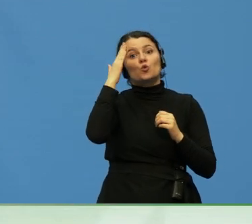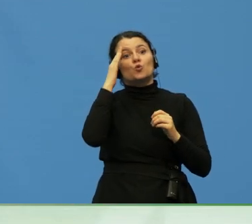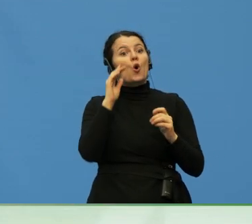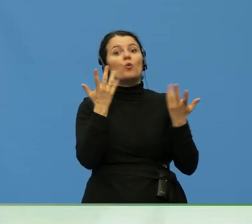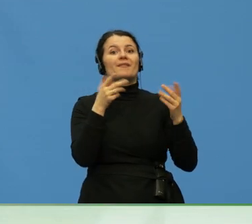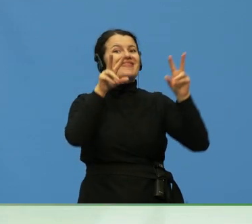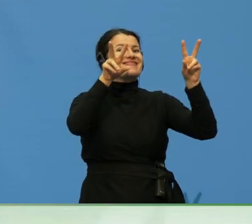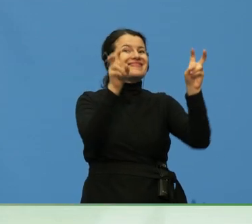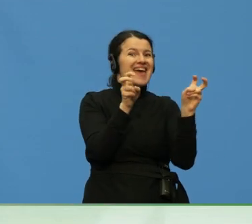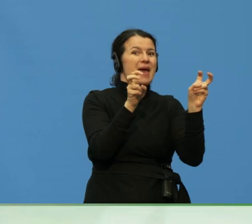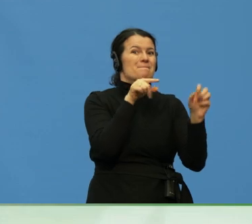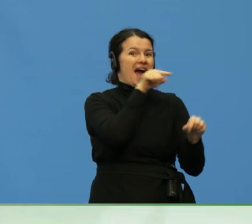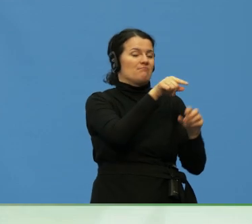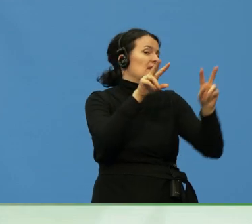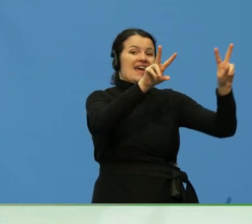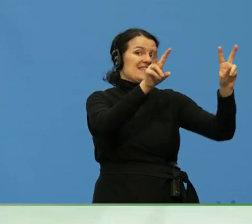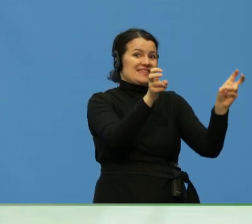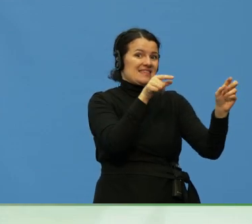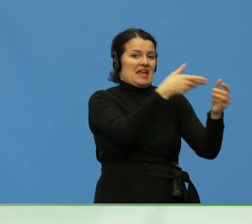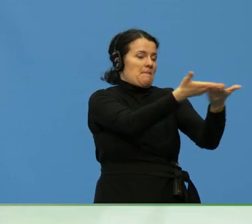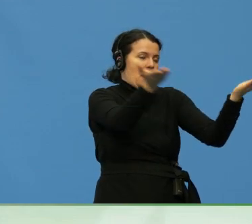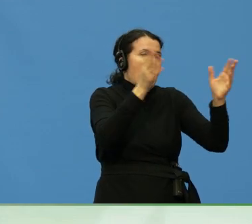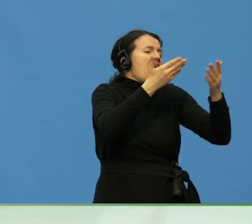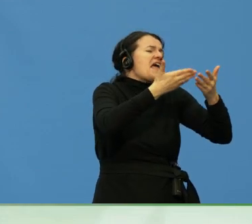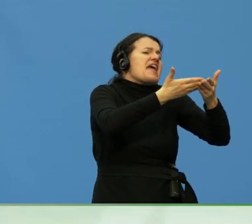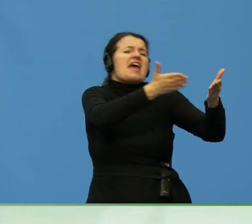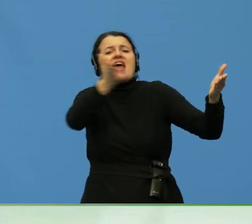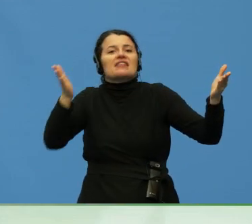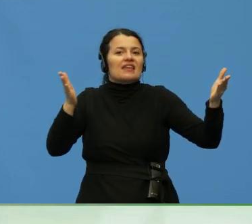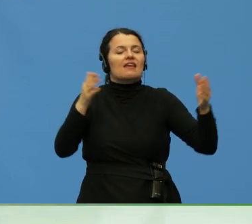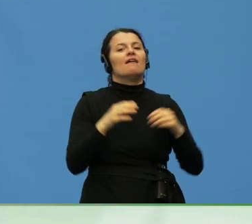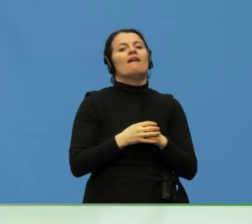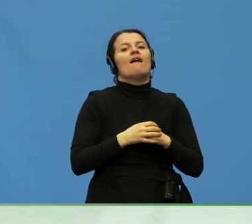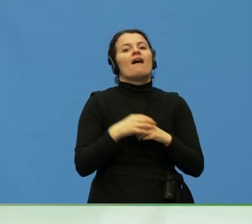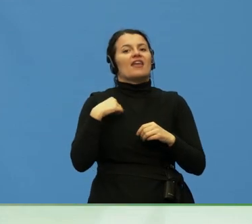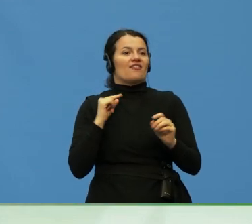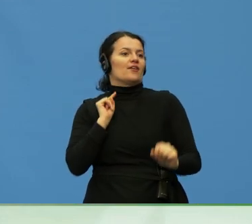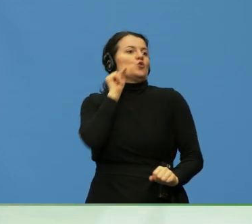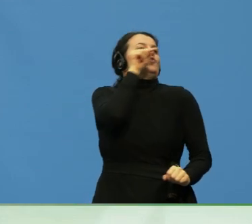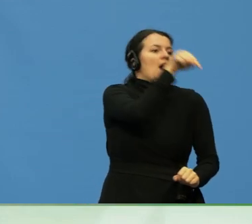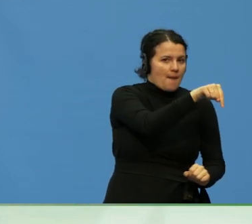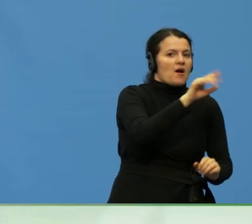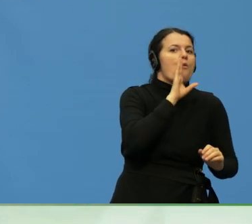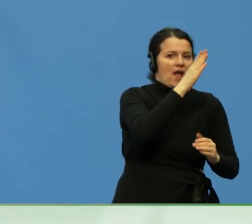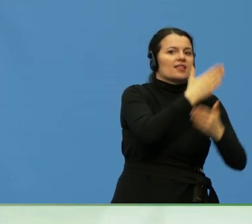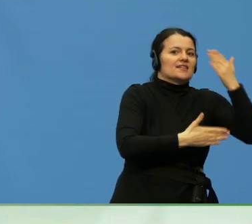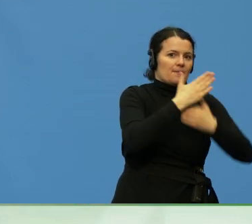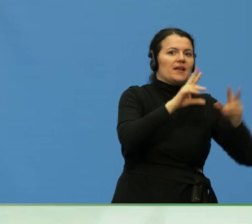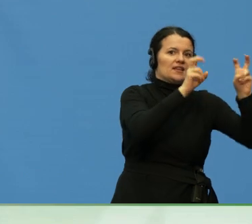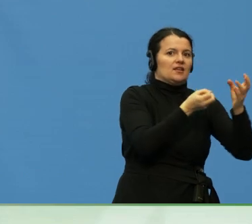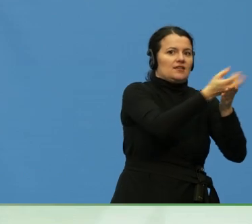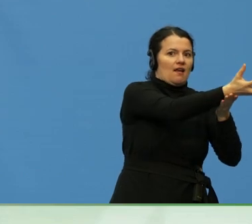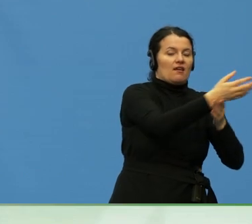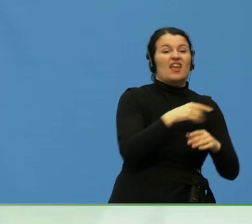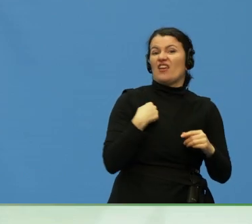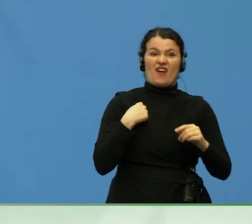there, they wouldn't be having this discussion. And it feels very lonely at times to kind of carry that for the people you're